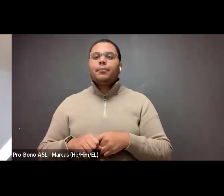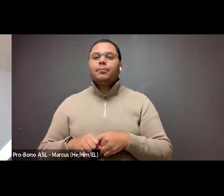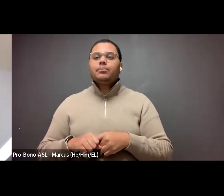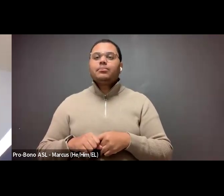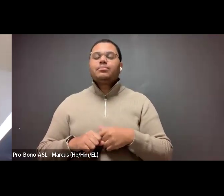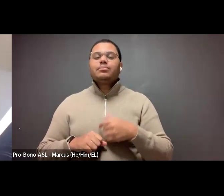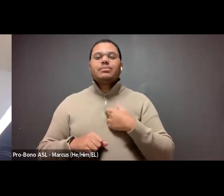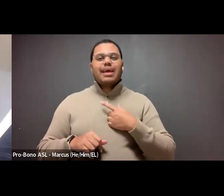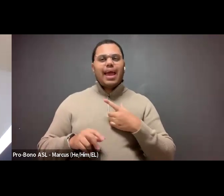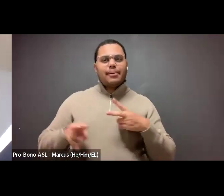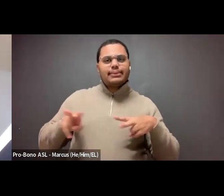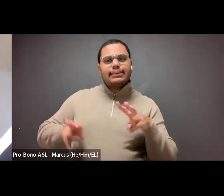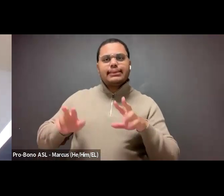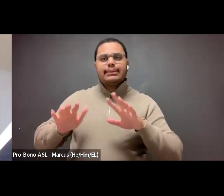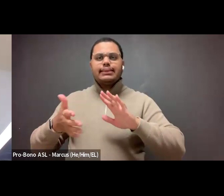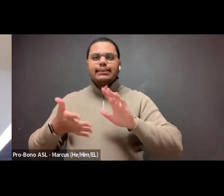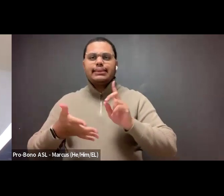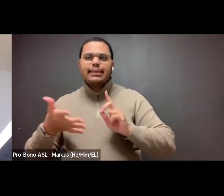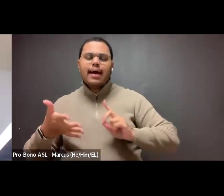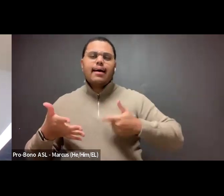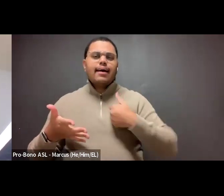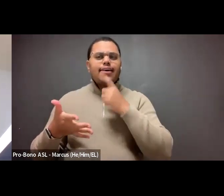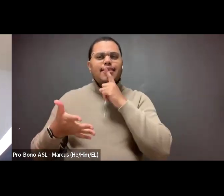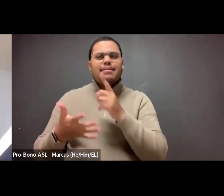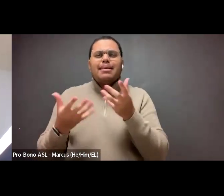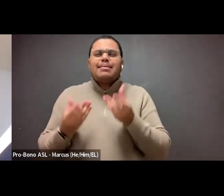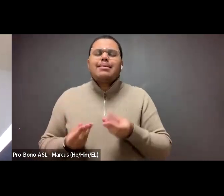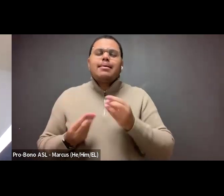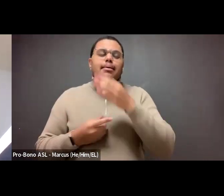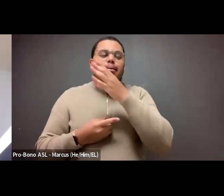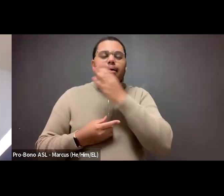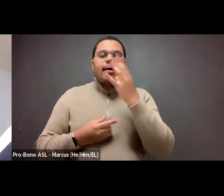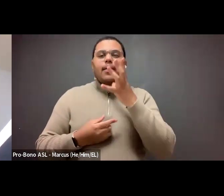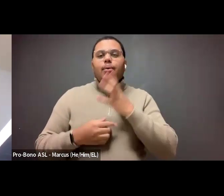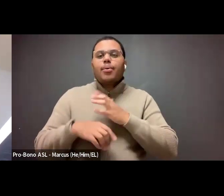I was choreographing tender scenes in which a Black woman was being caressed and